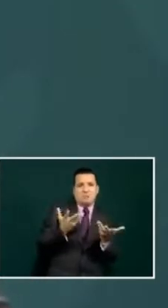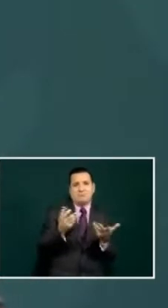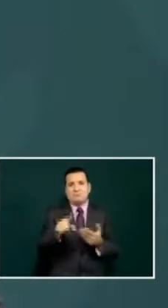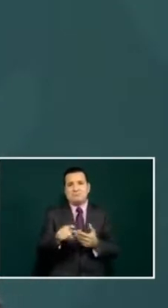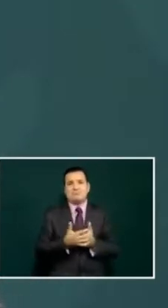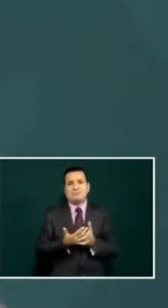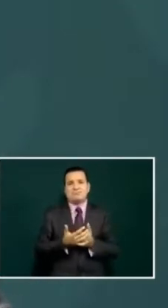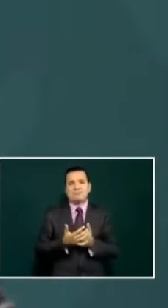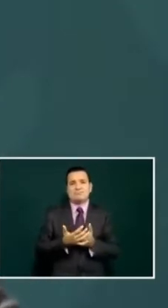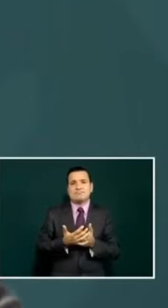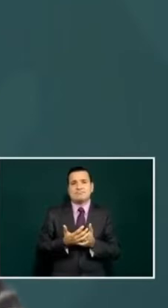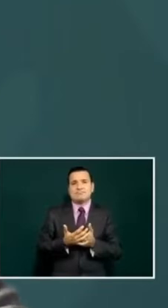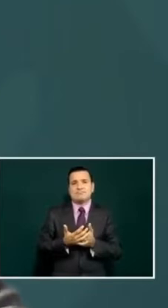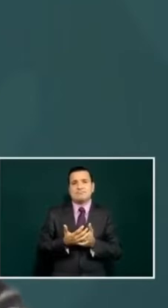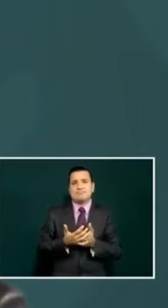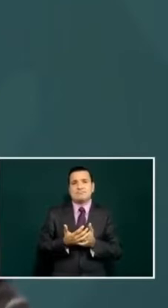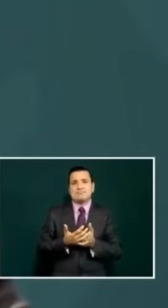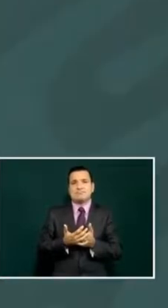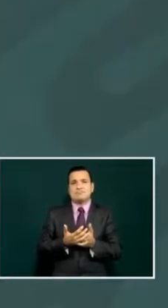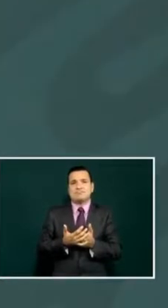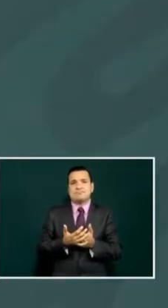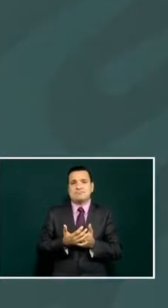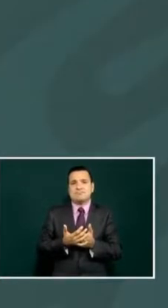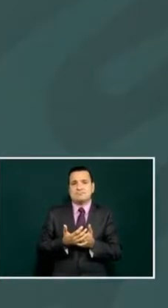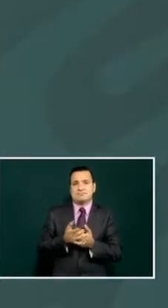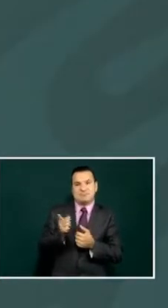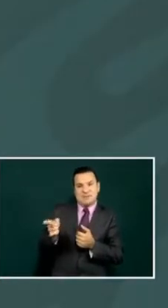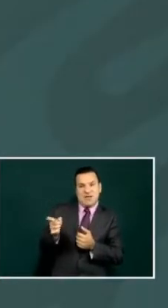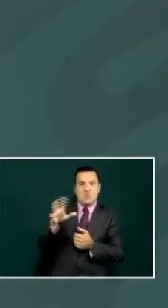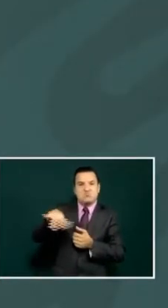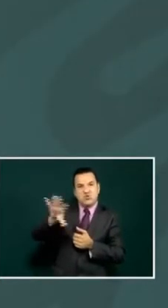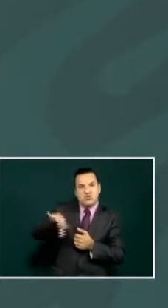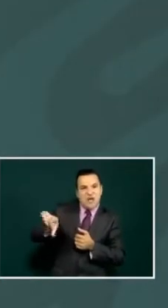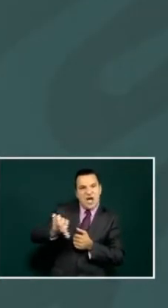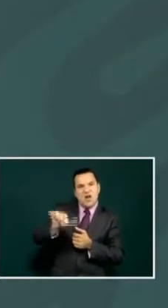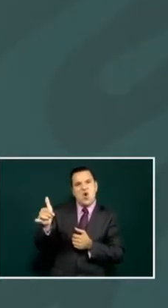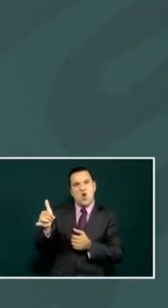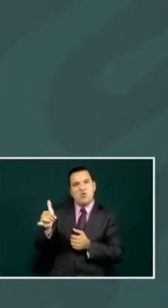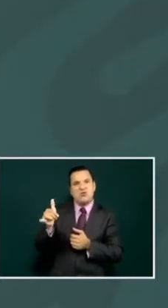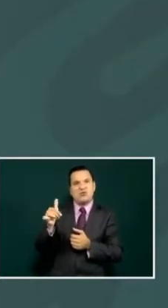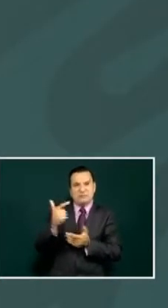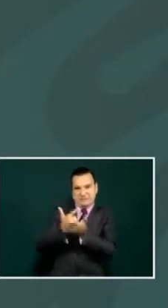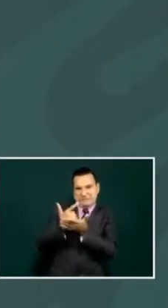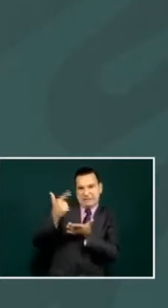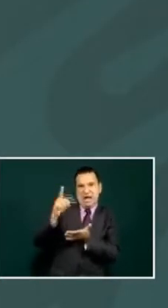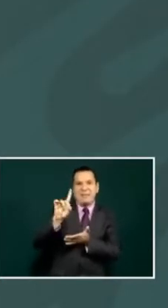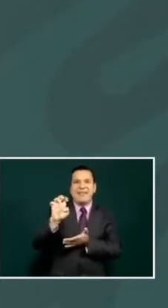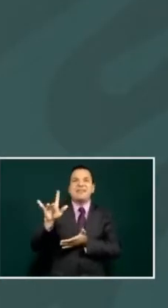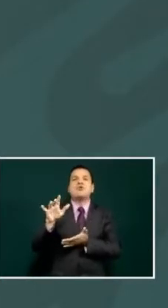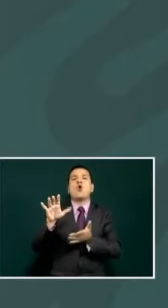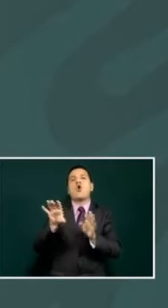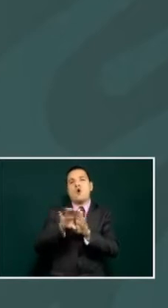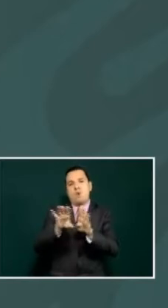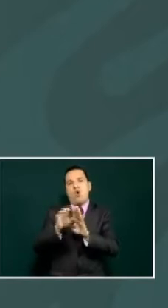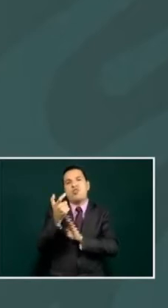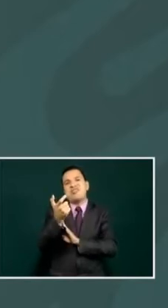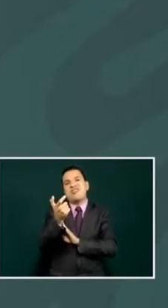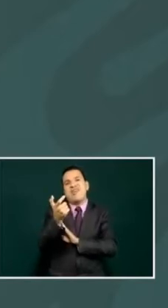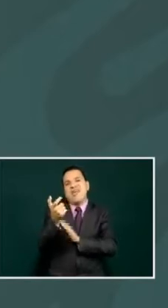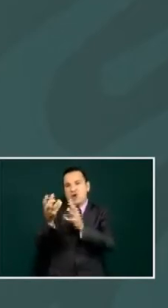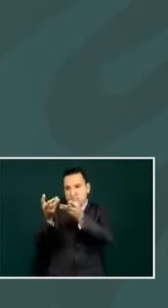okay they had to find some other crime that would be great like